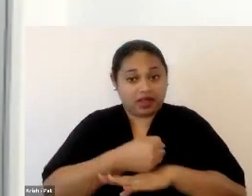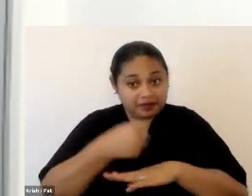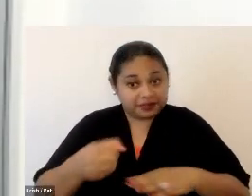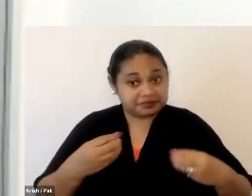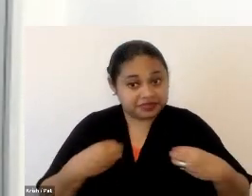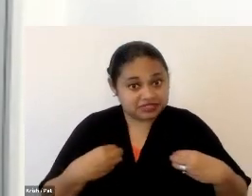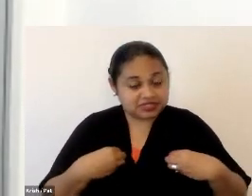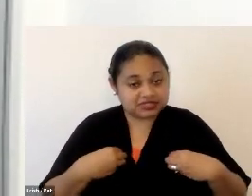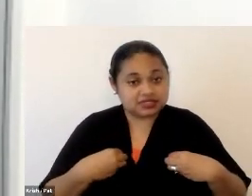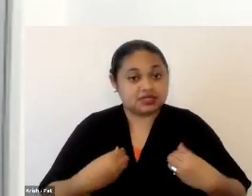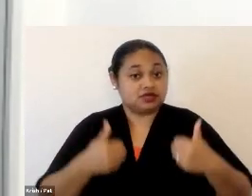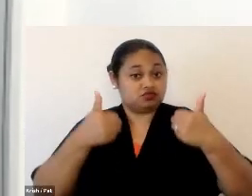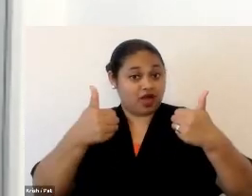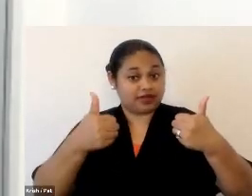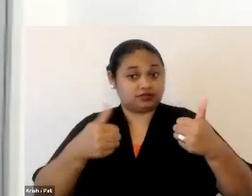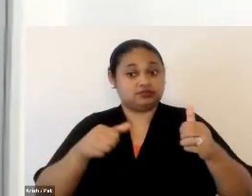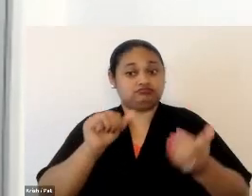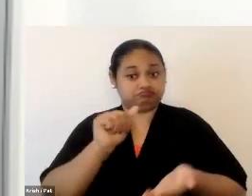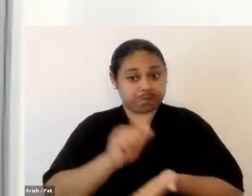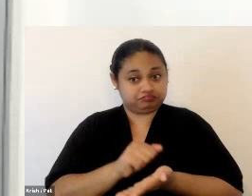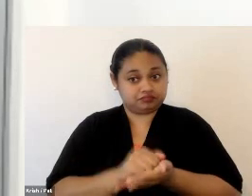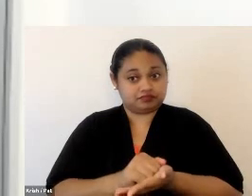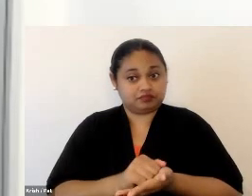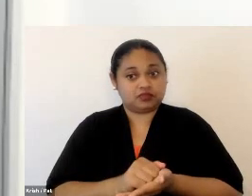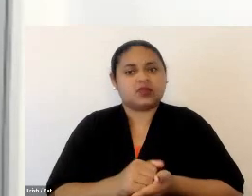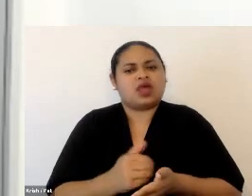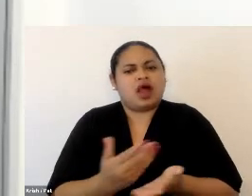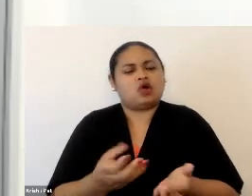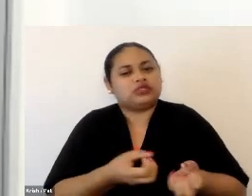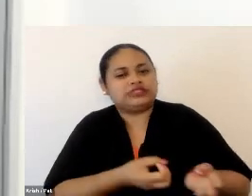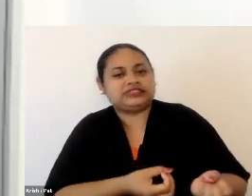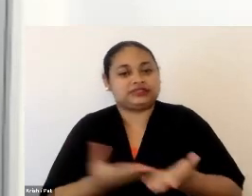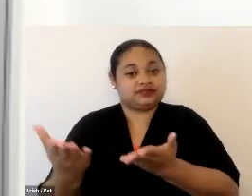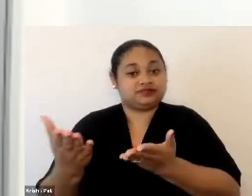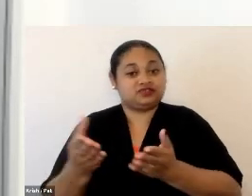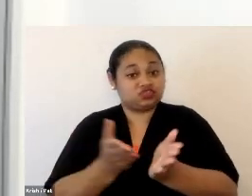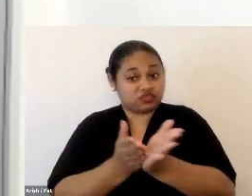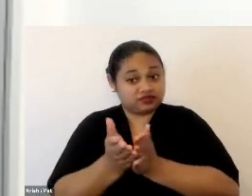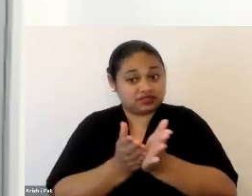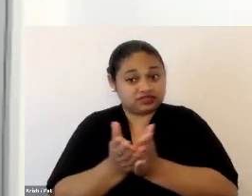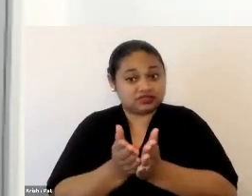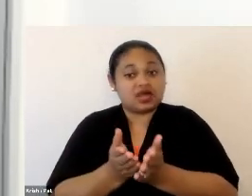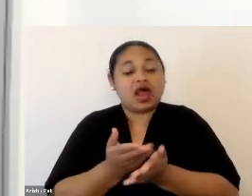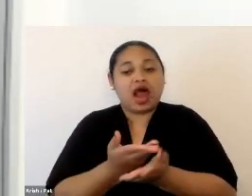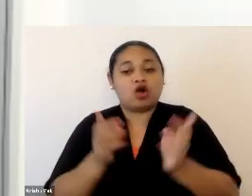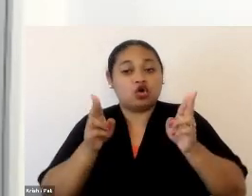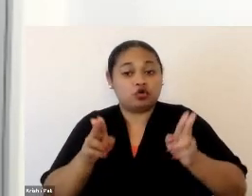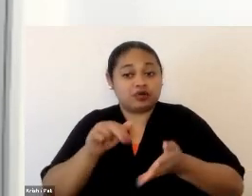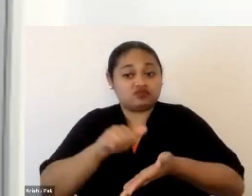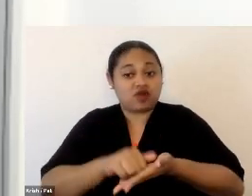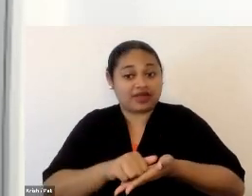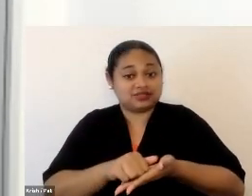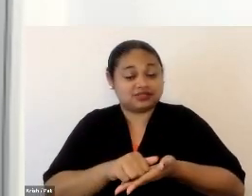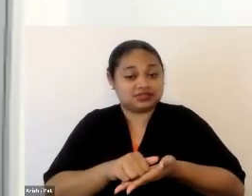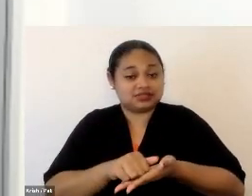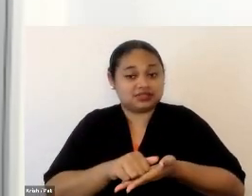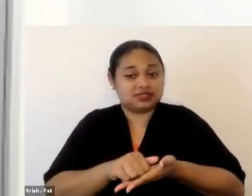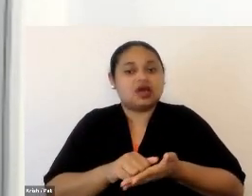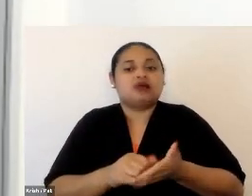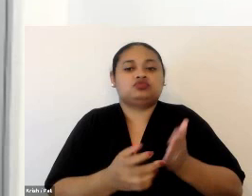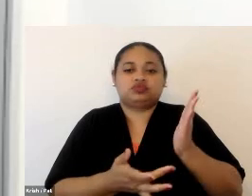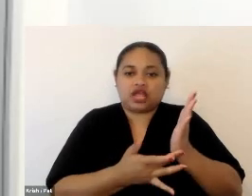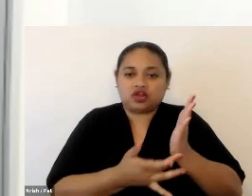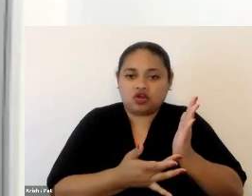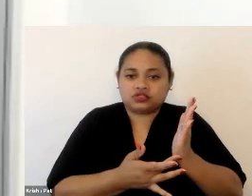design, procure, and deliver services in ways that are human rights compliant when it comes to technologies